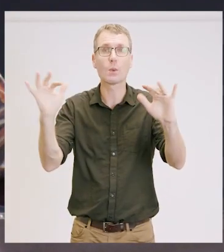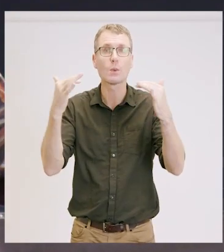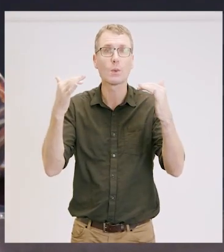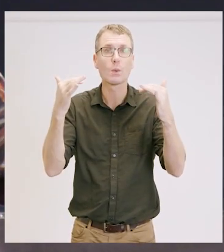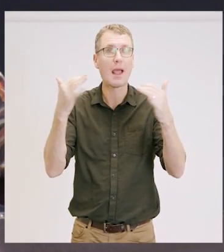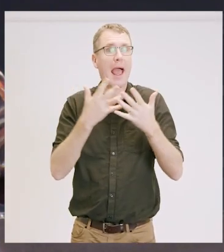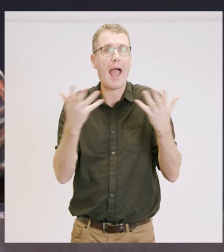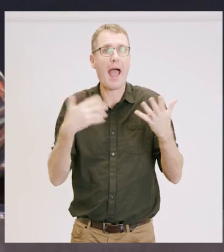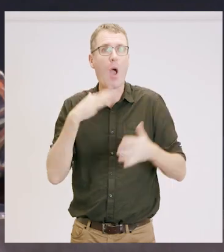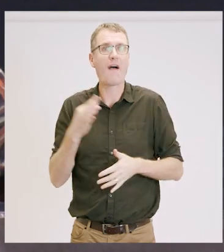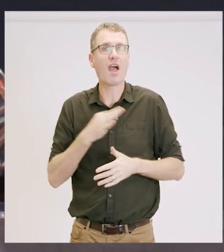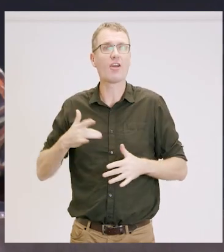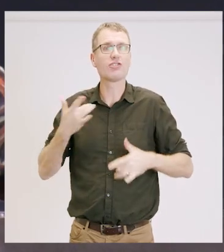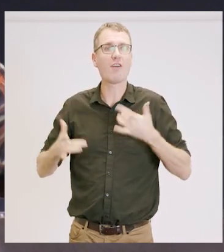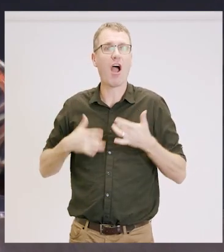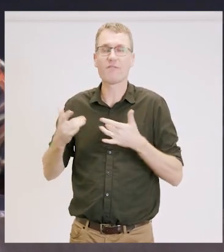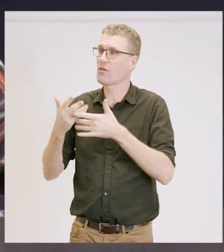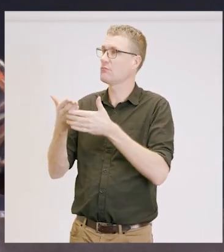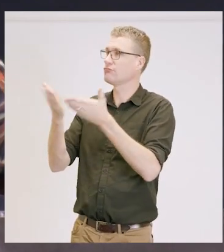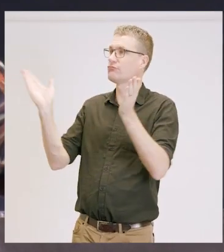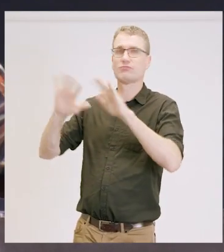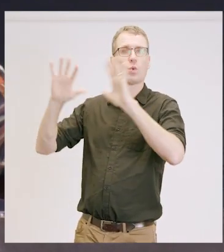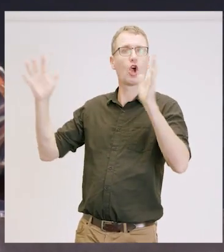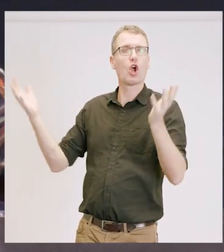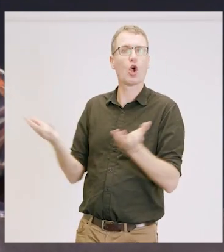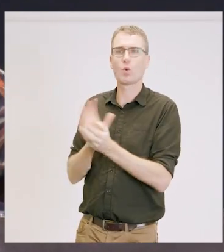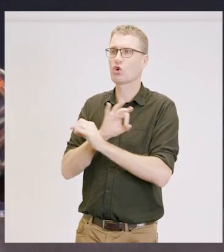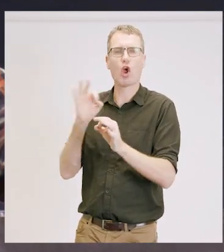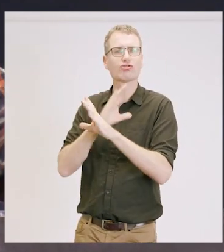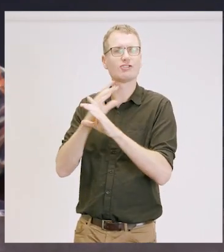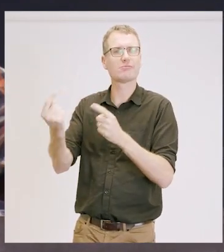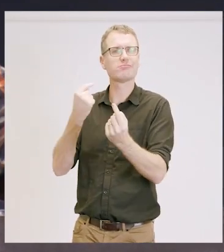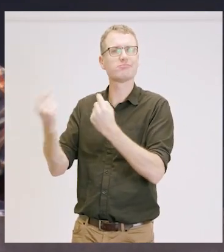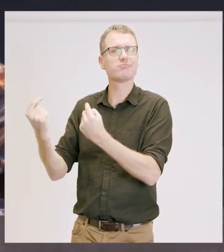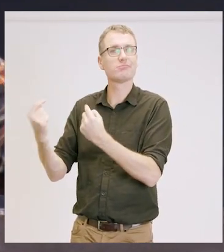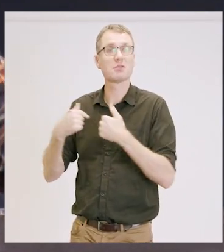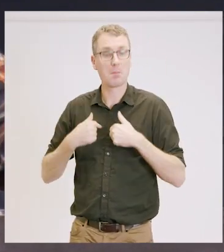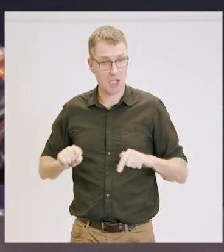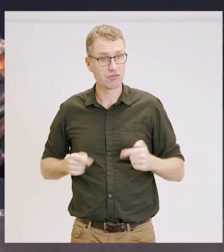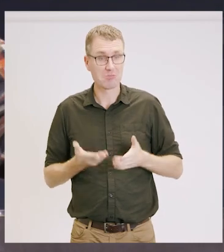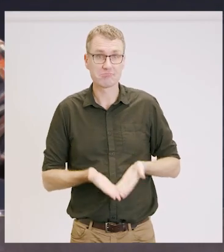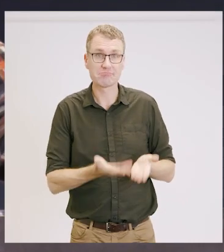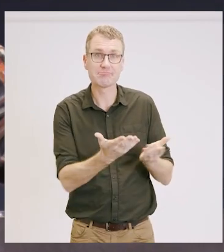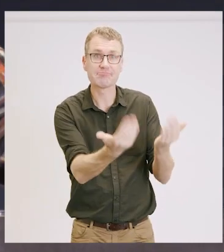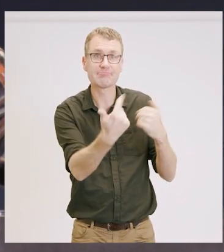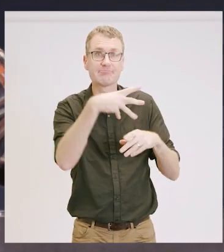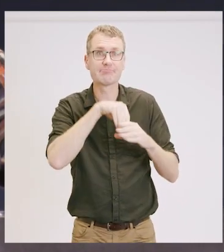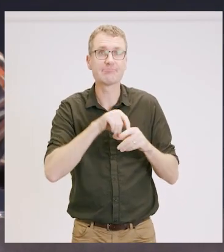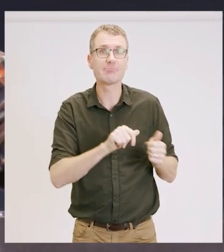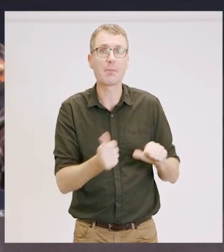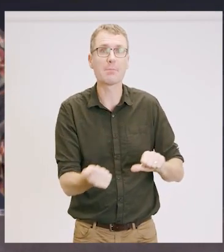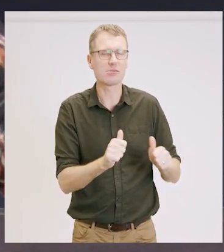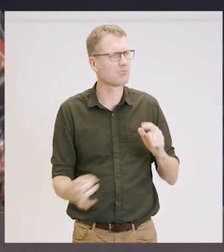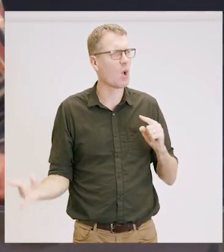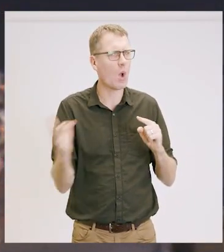can't be baptized with fellow Christians around, how could you survive with your faith in a world that is full of non-Christians? And